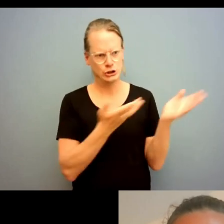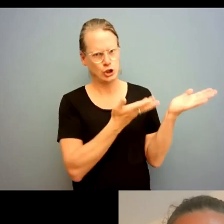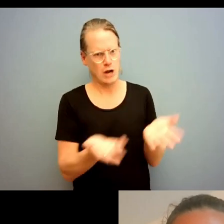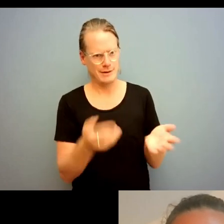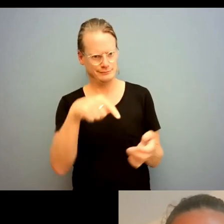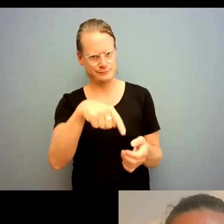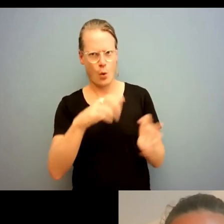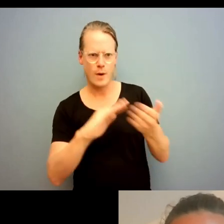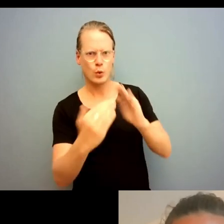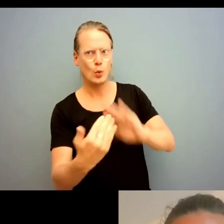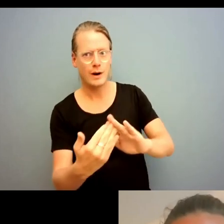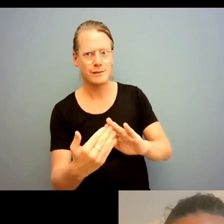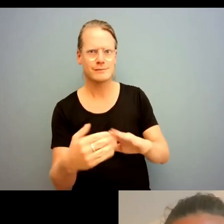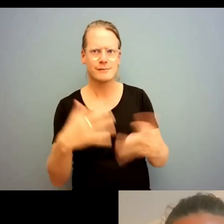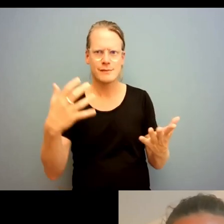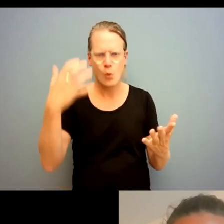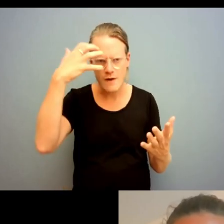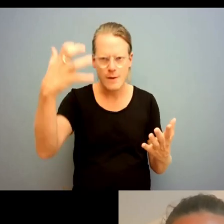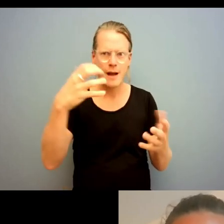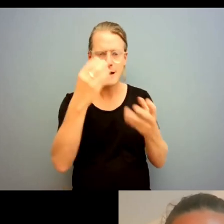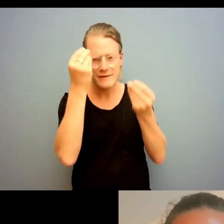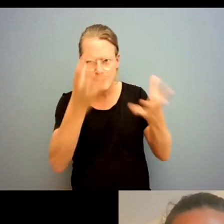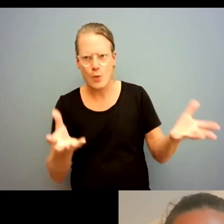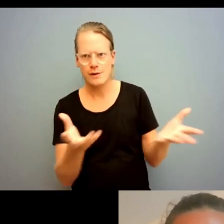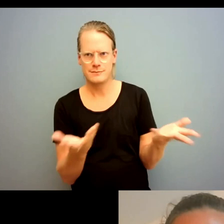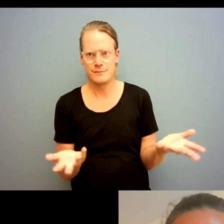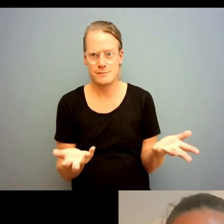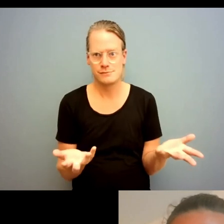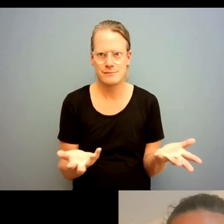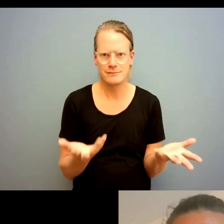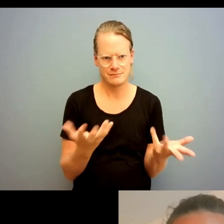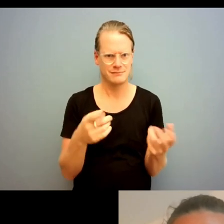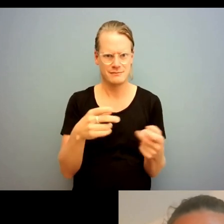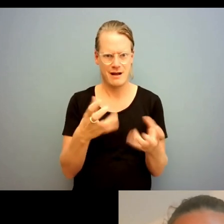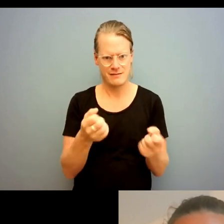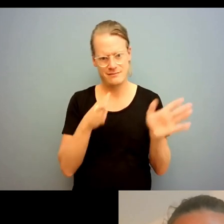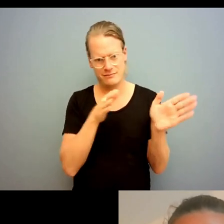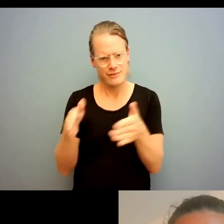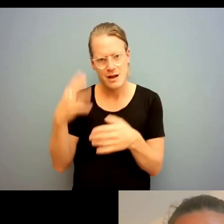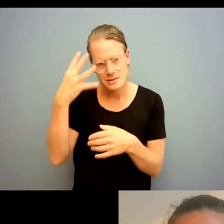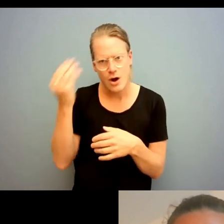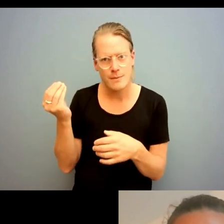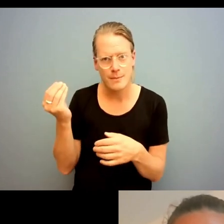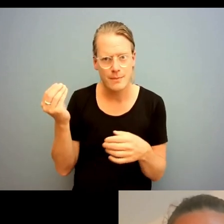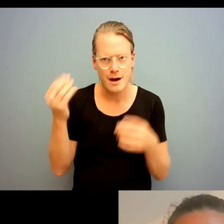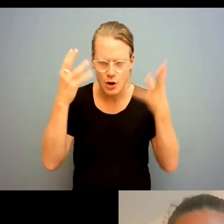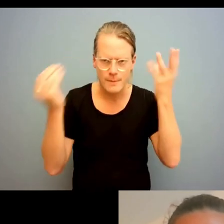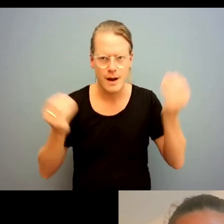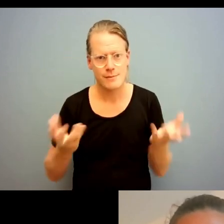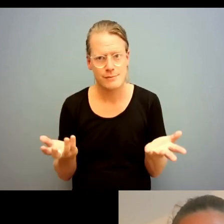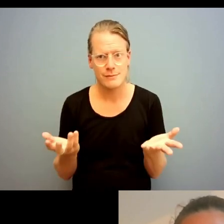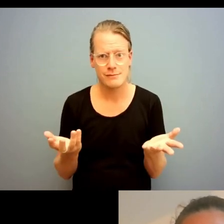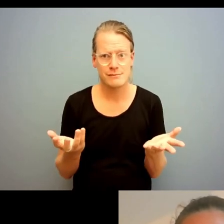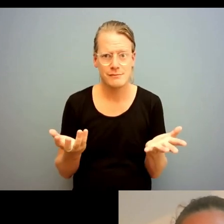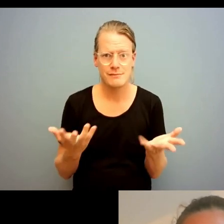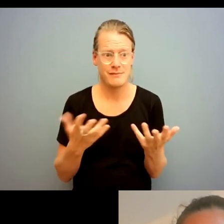when people start to forget, but also throughout the whole life, I suppose. Thank you